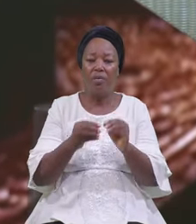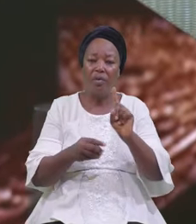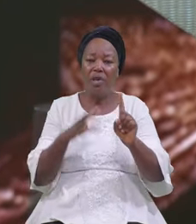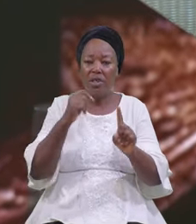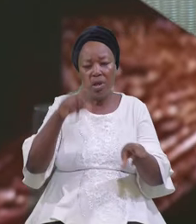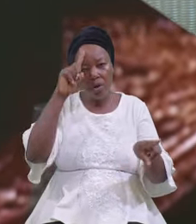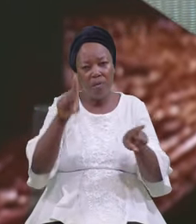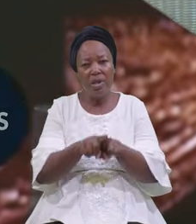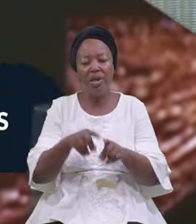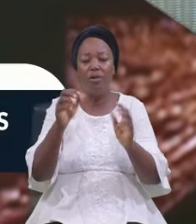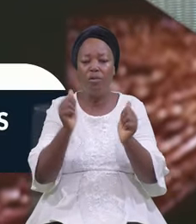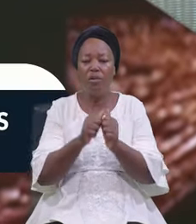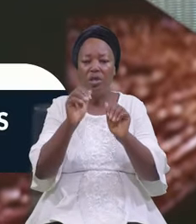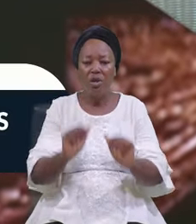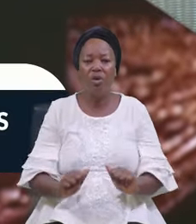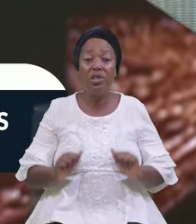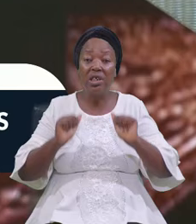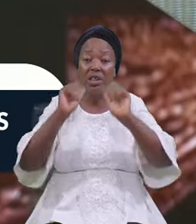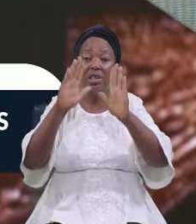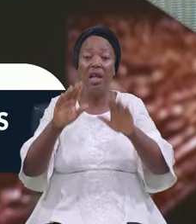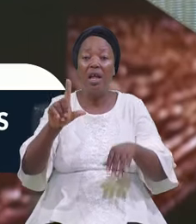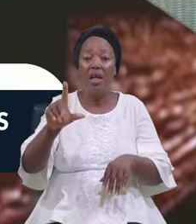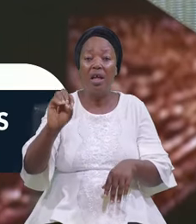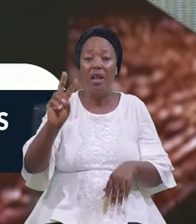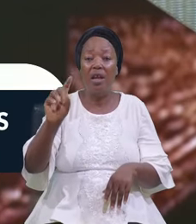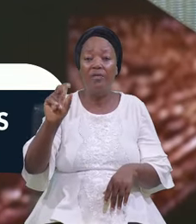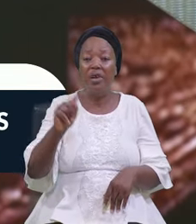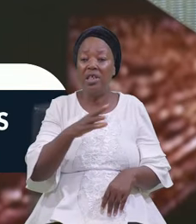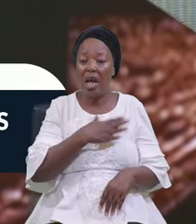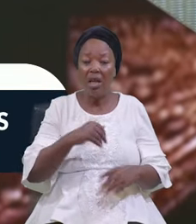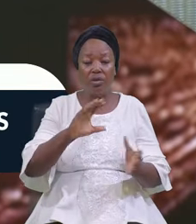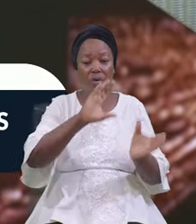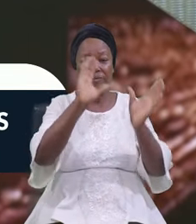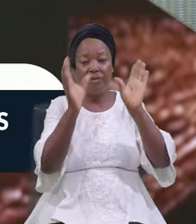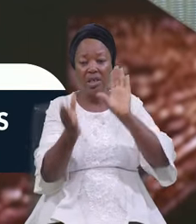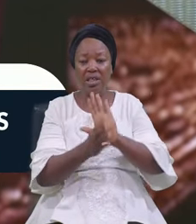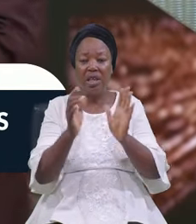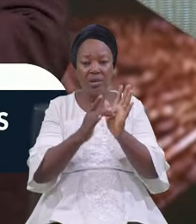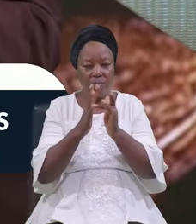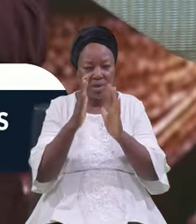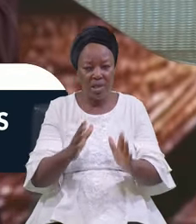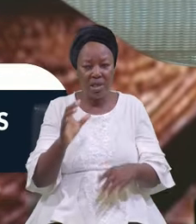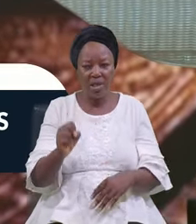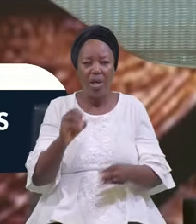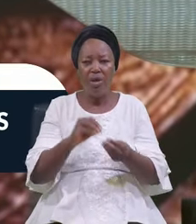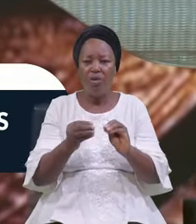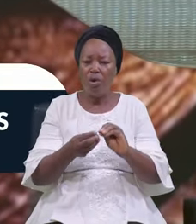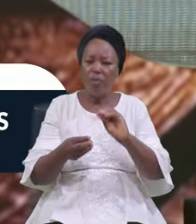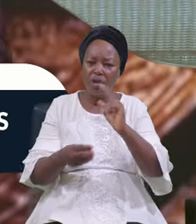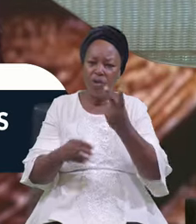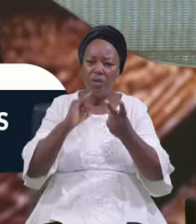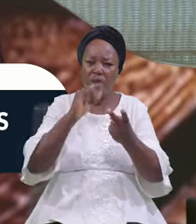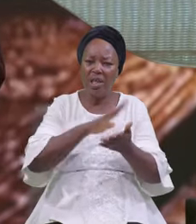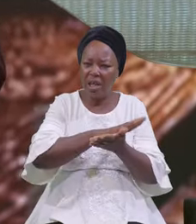with consecrated Levites and converted Christians. Number two, the